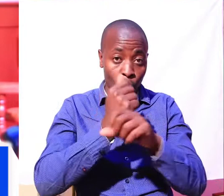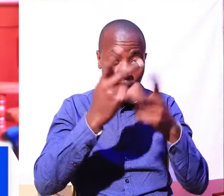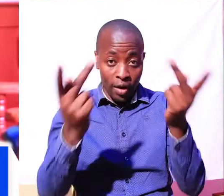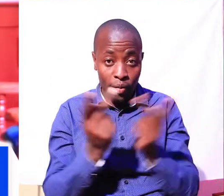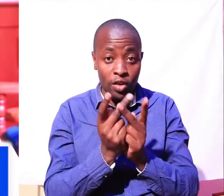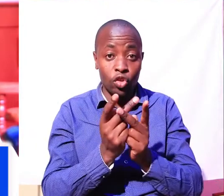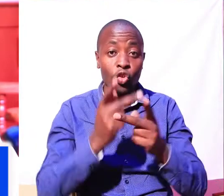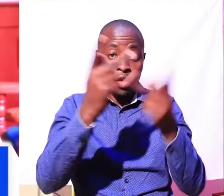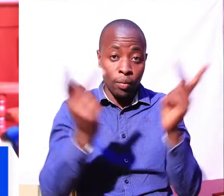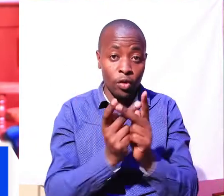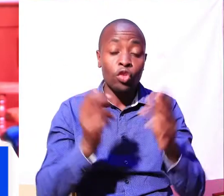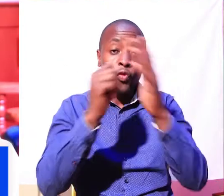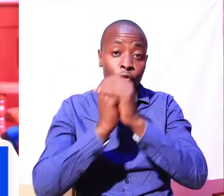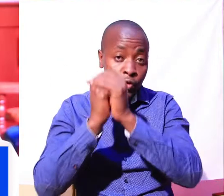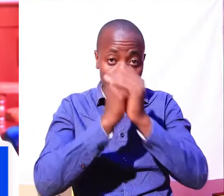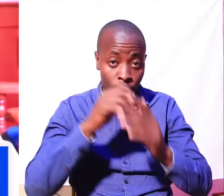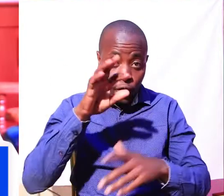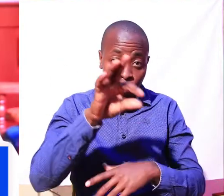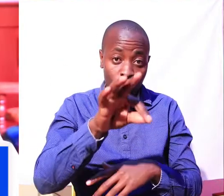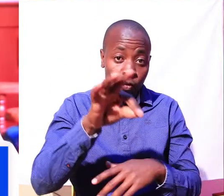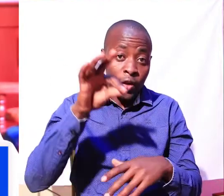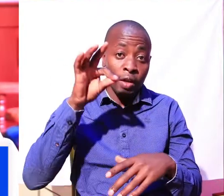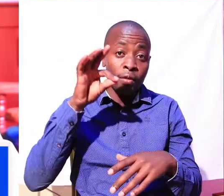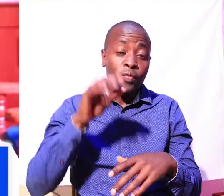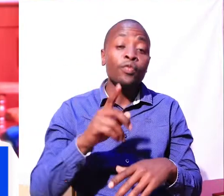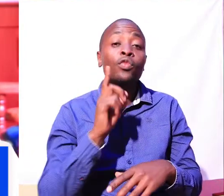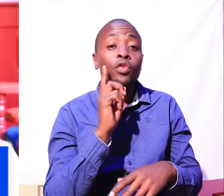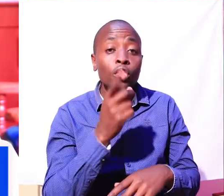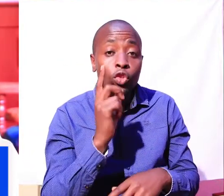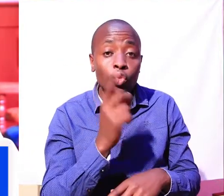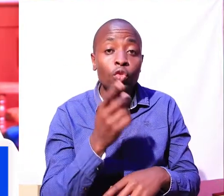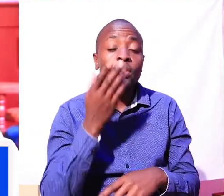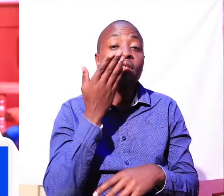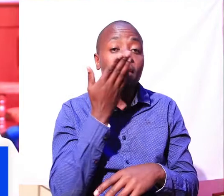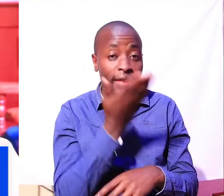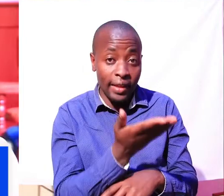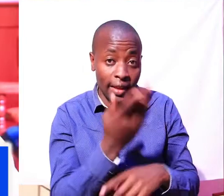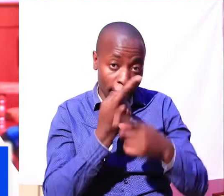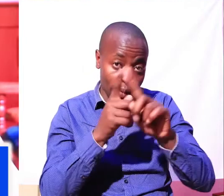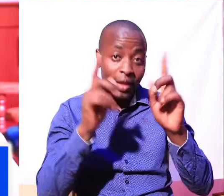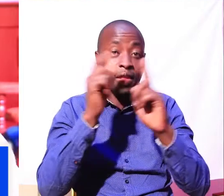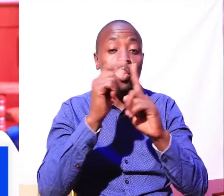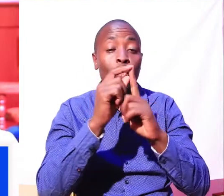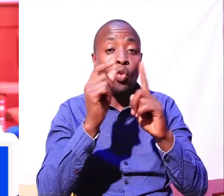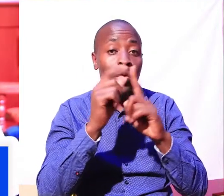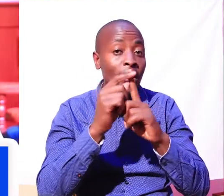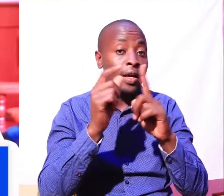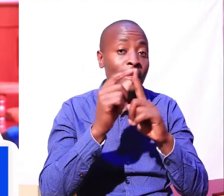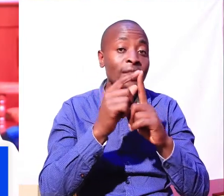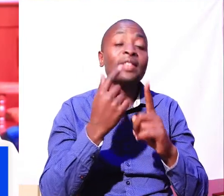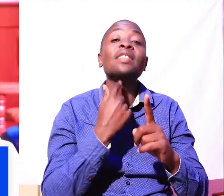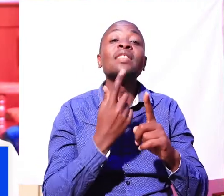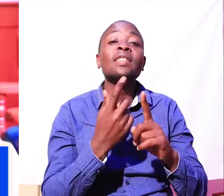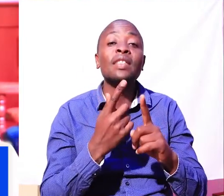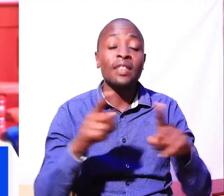place of worship, where you find undue condemnation. But the word of God is very clear, like in the